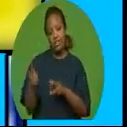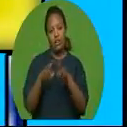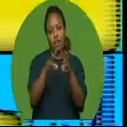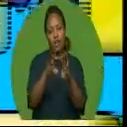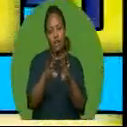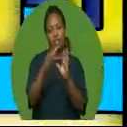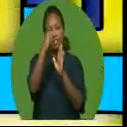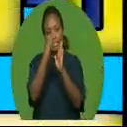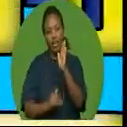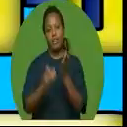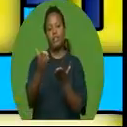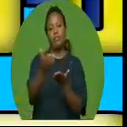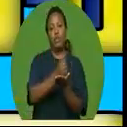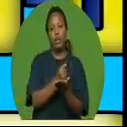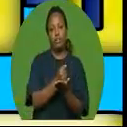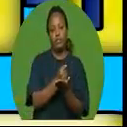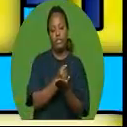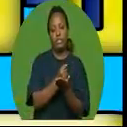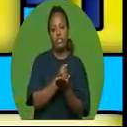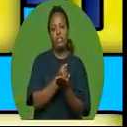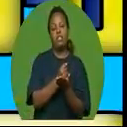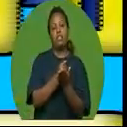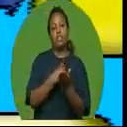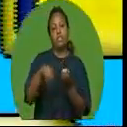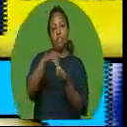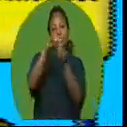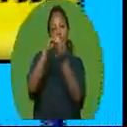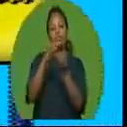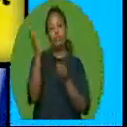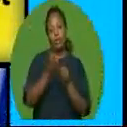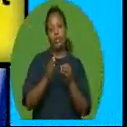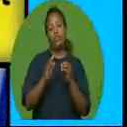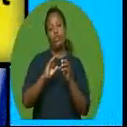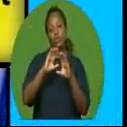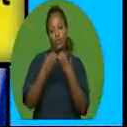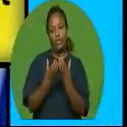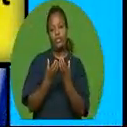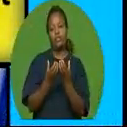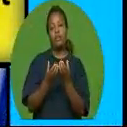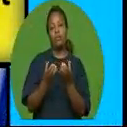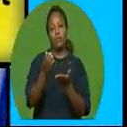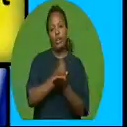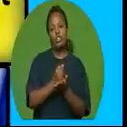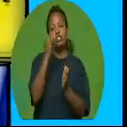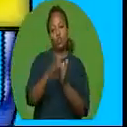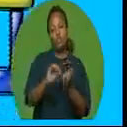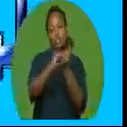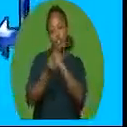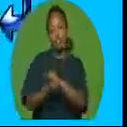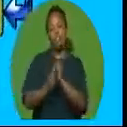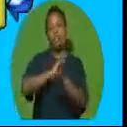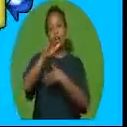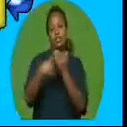hand, a decline in productivity increases per unit production costs and shifts